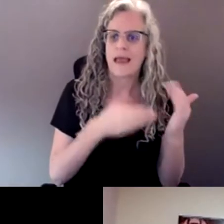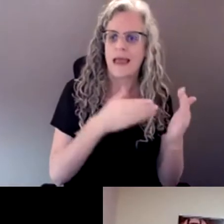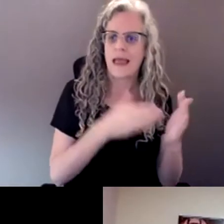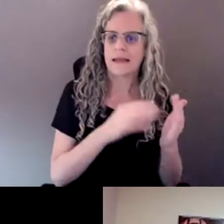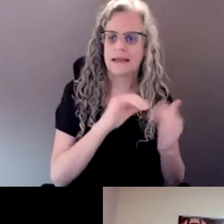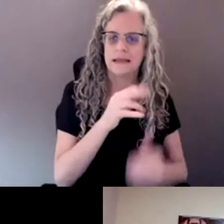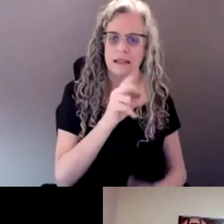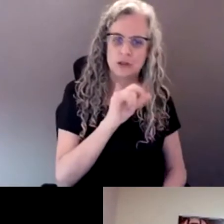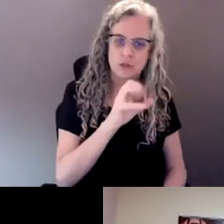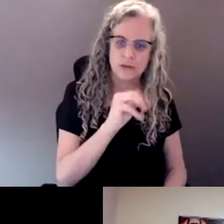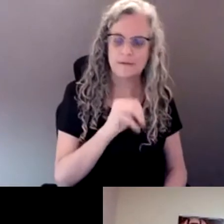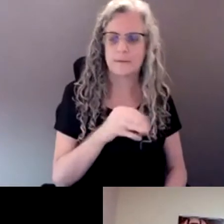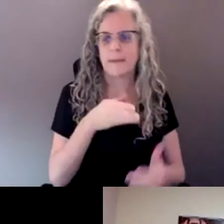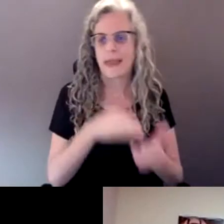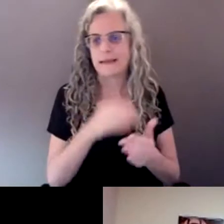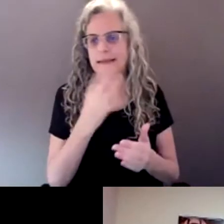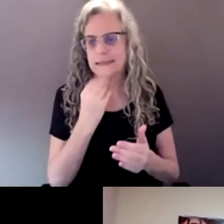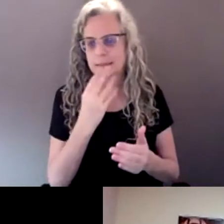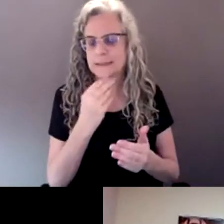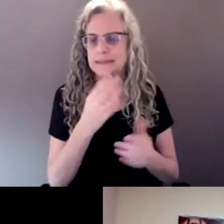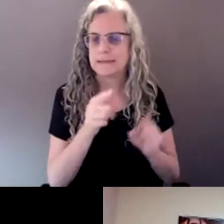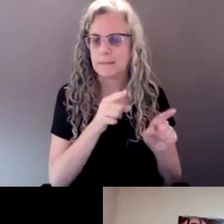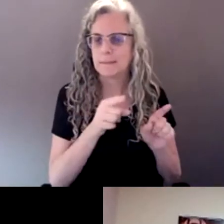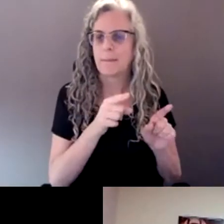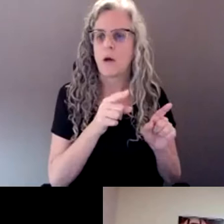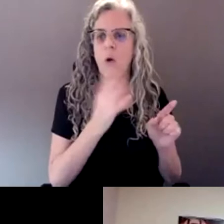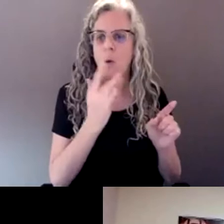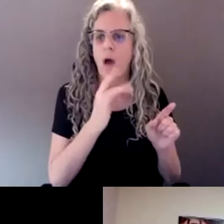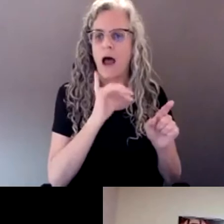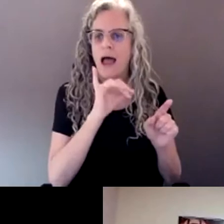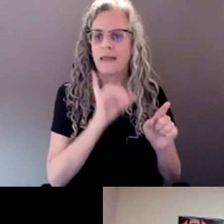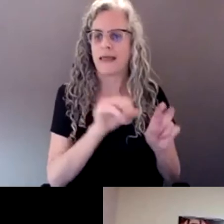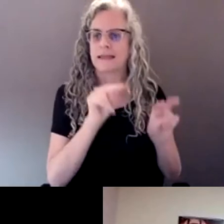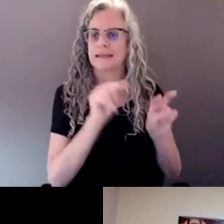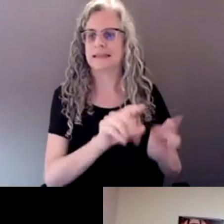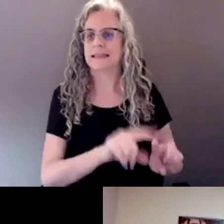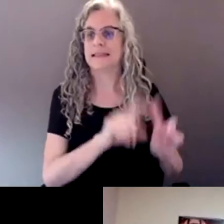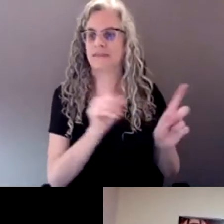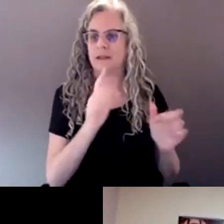anti-Judaism or anti-Semitism has been treated differently